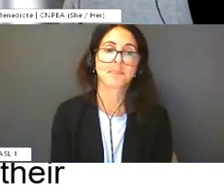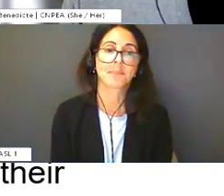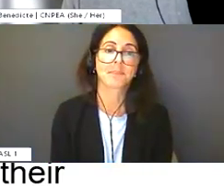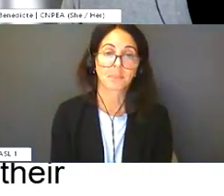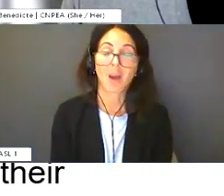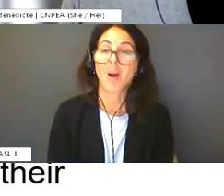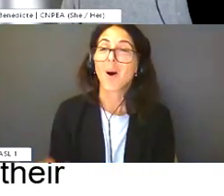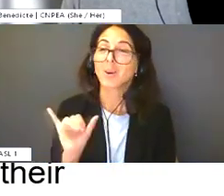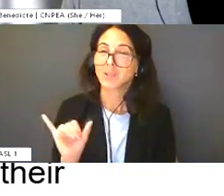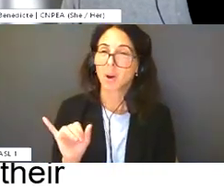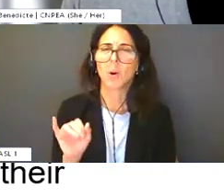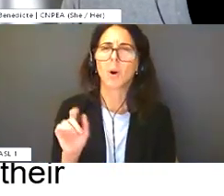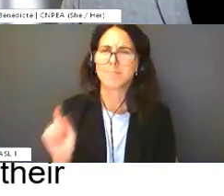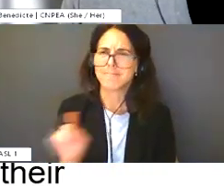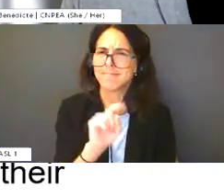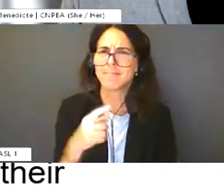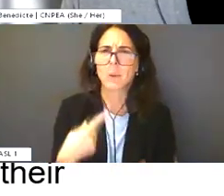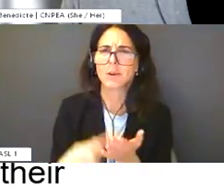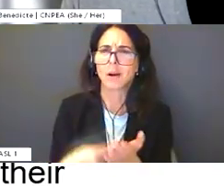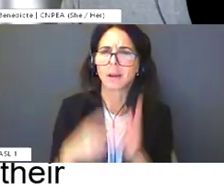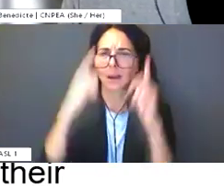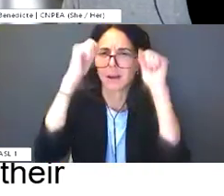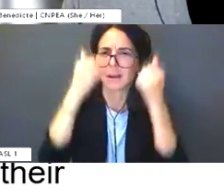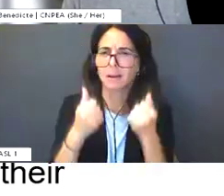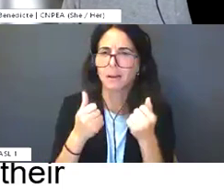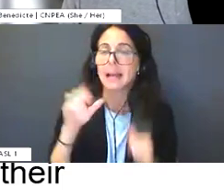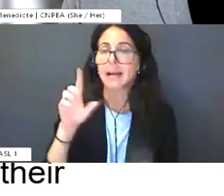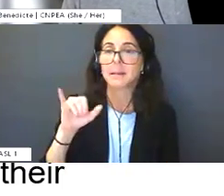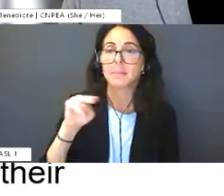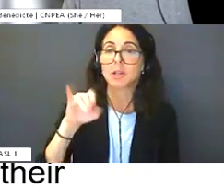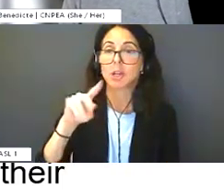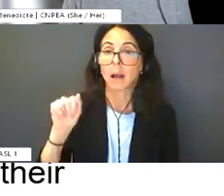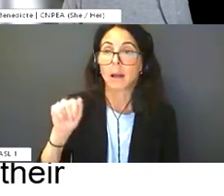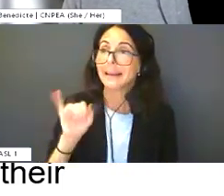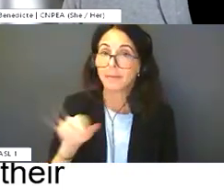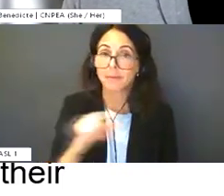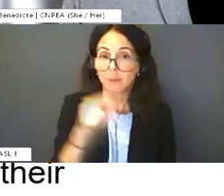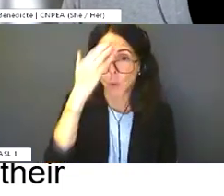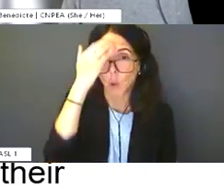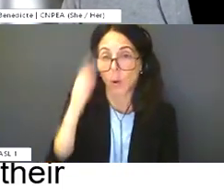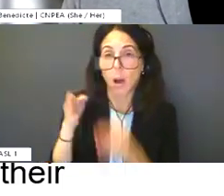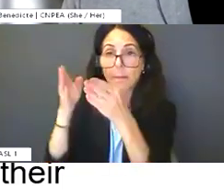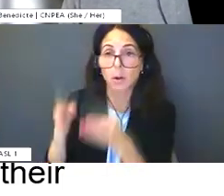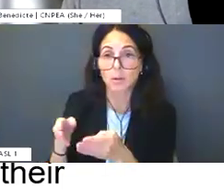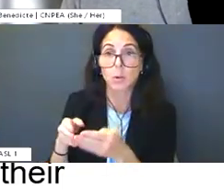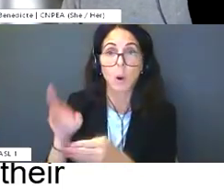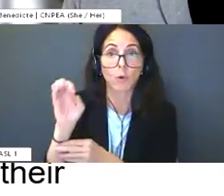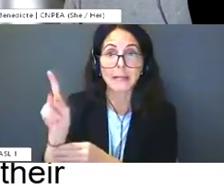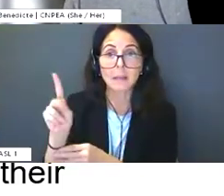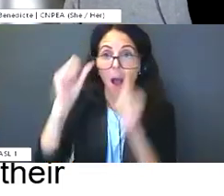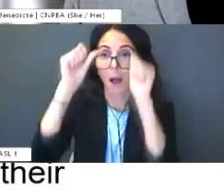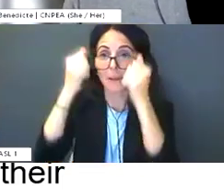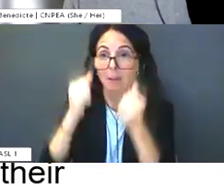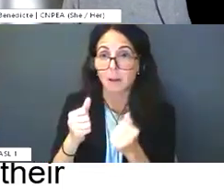dementia was brought up quite a few times today in our discussion. If you know someone who's at risk and is not capable